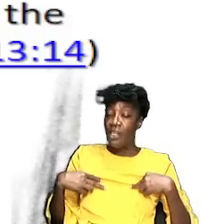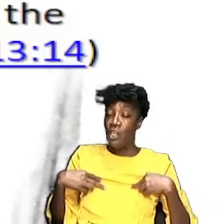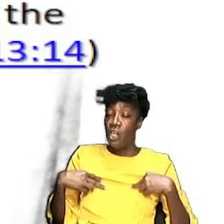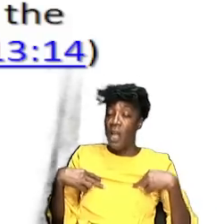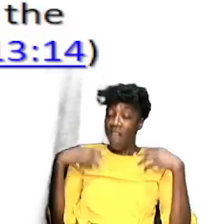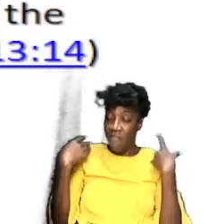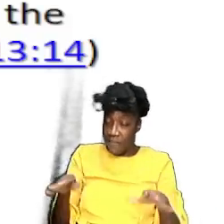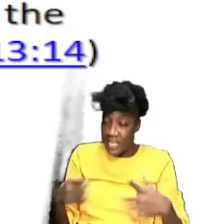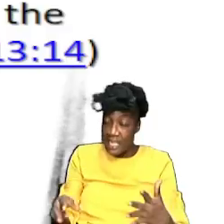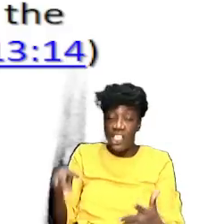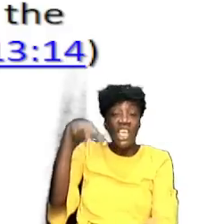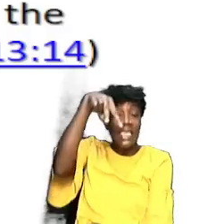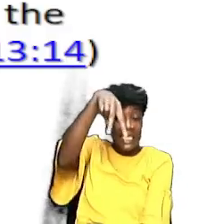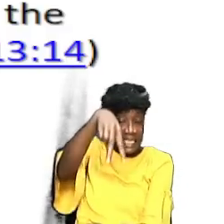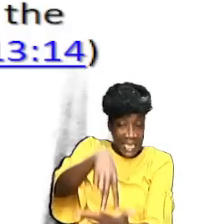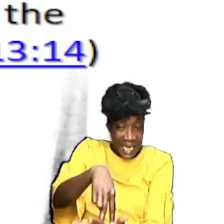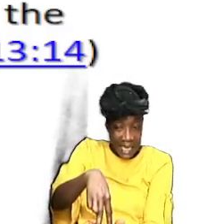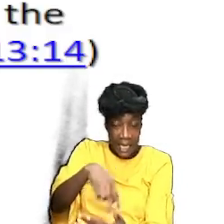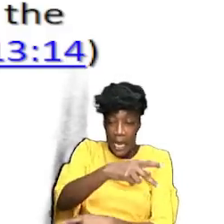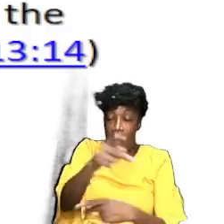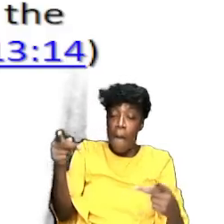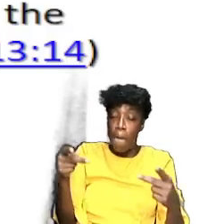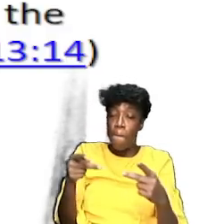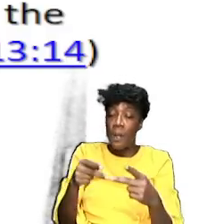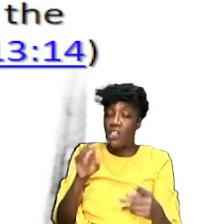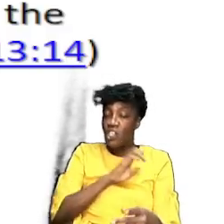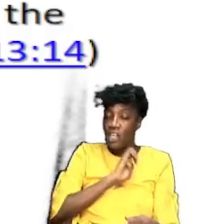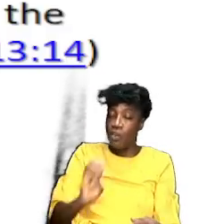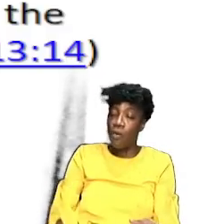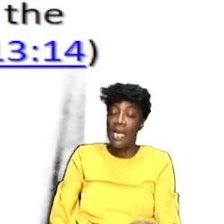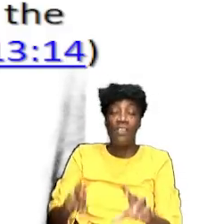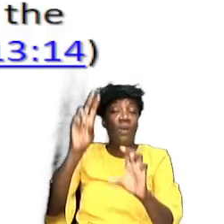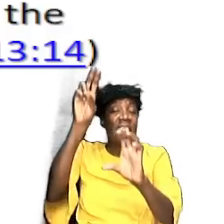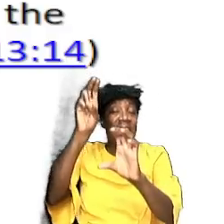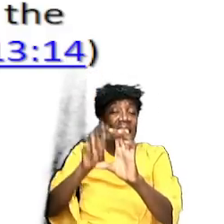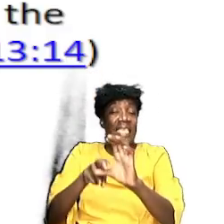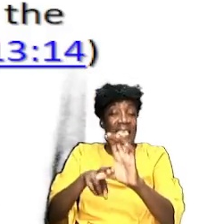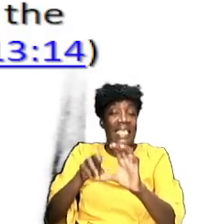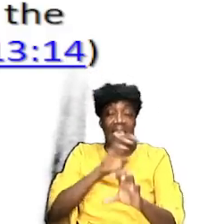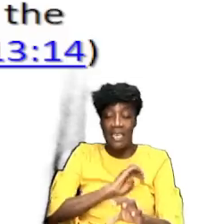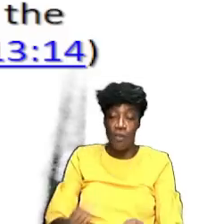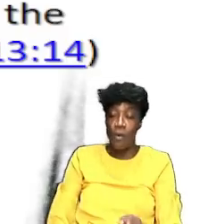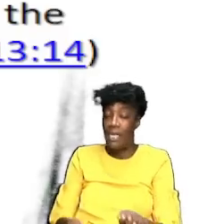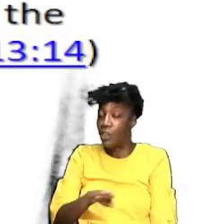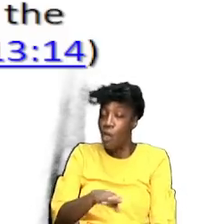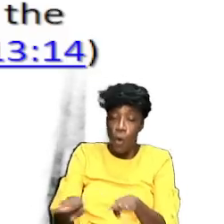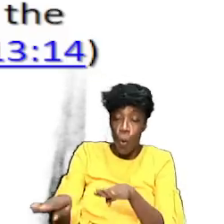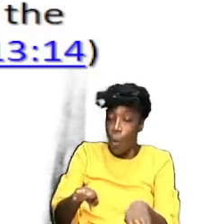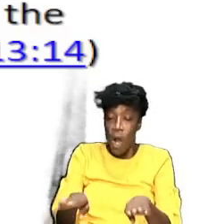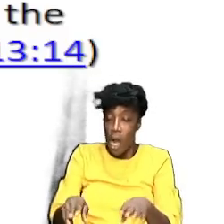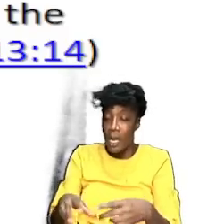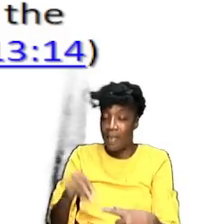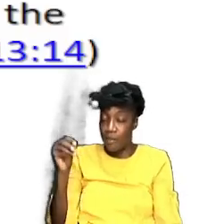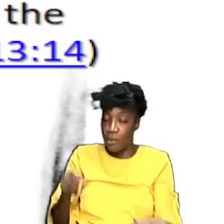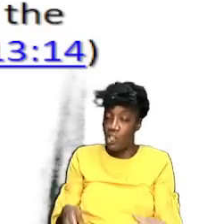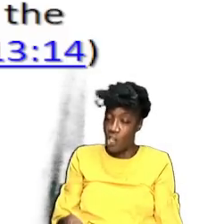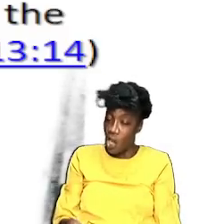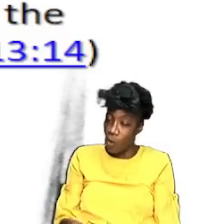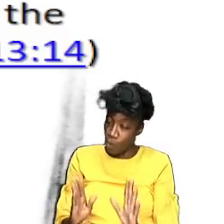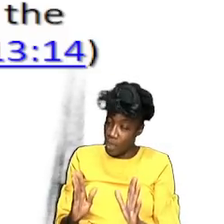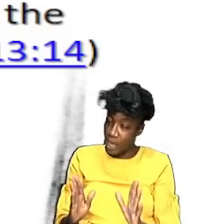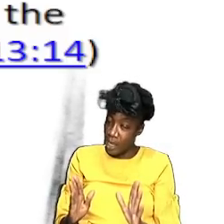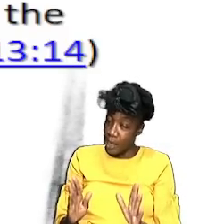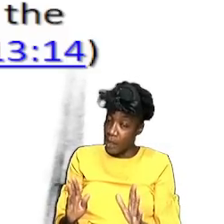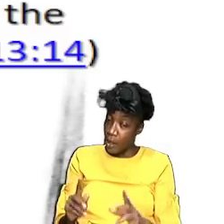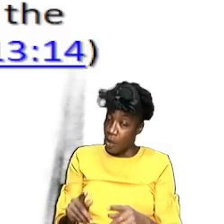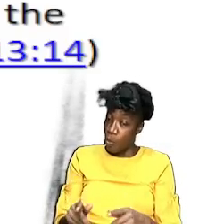position in Christ, we are seated in Christ, we should walk a particular way, but when it comes down to the